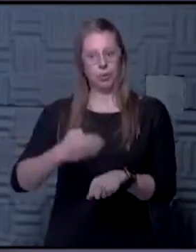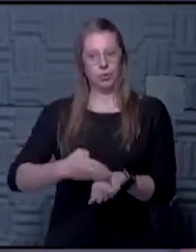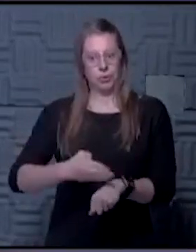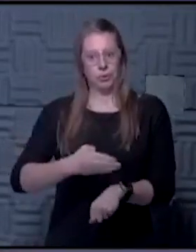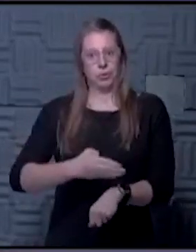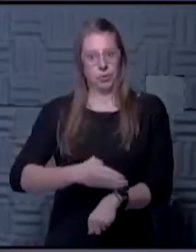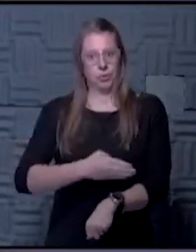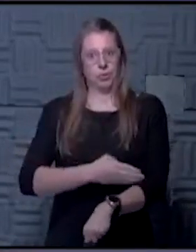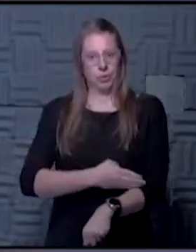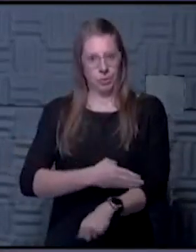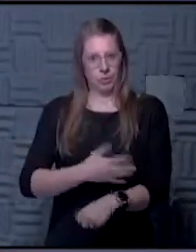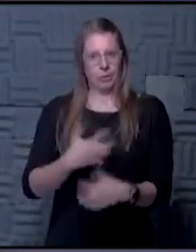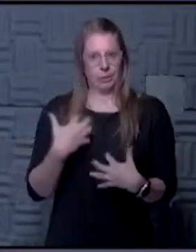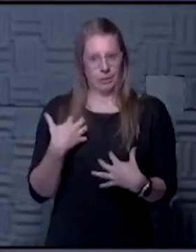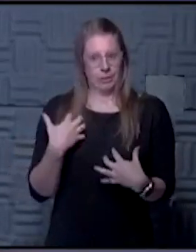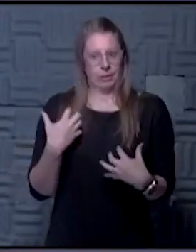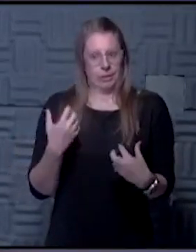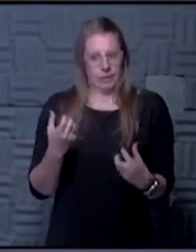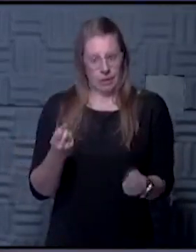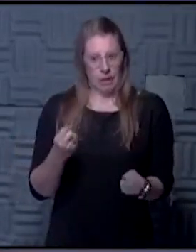kind of out of the woods, hopefully.